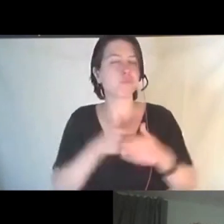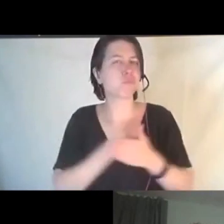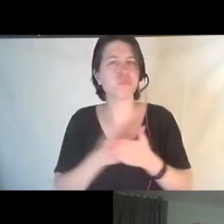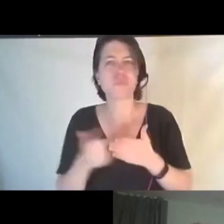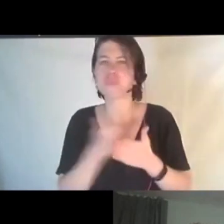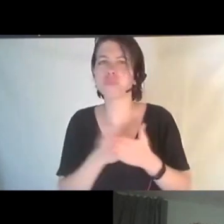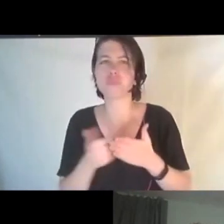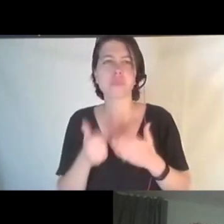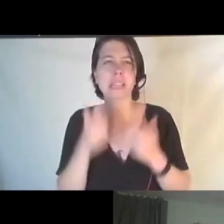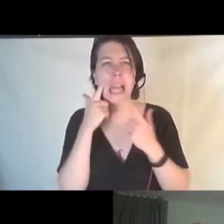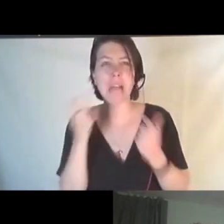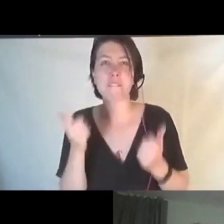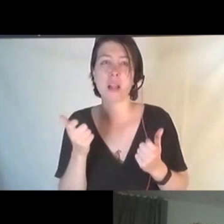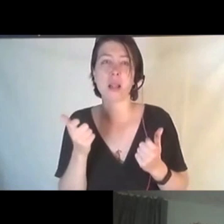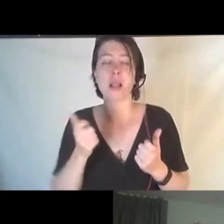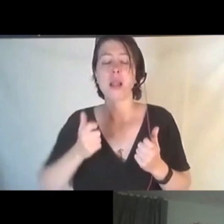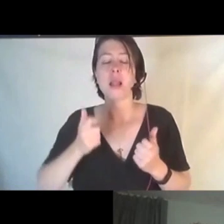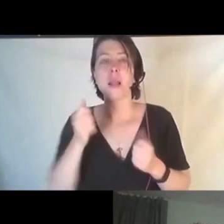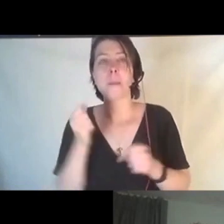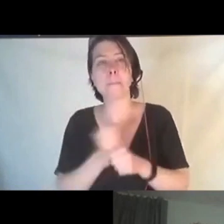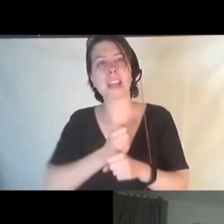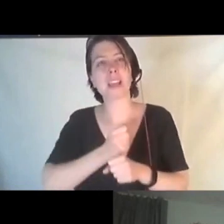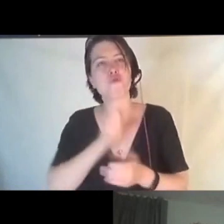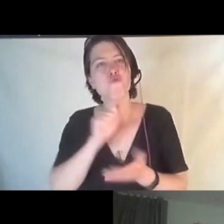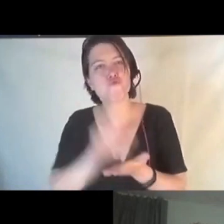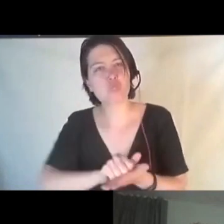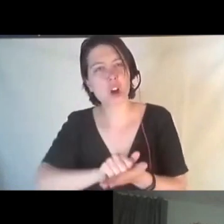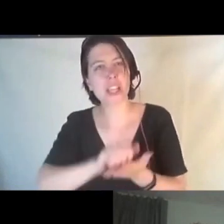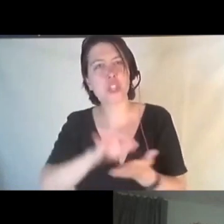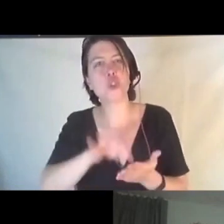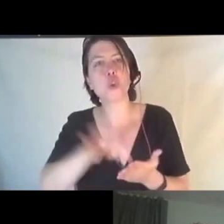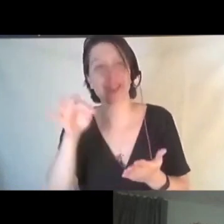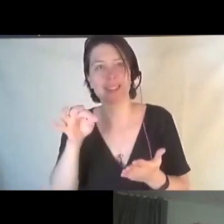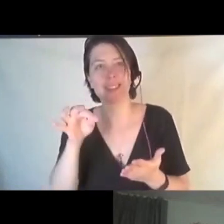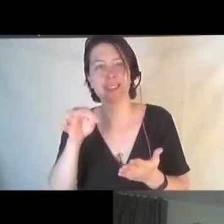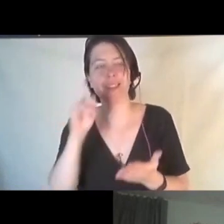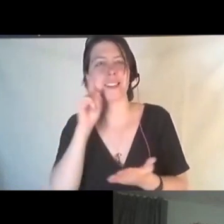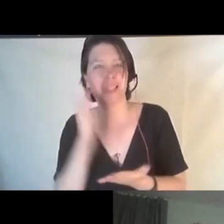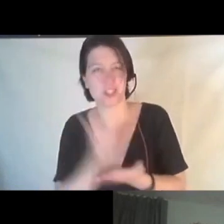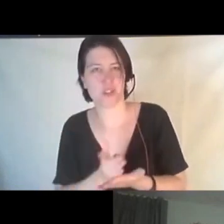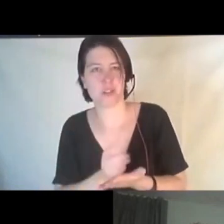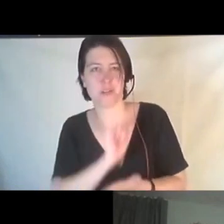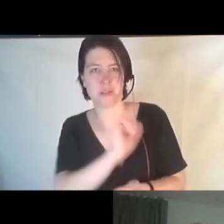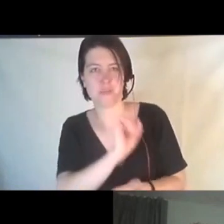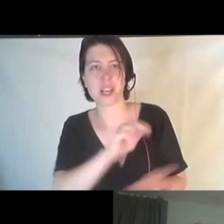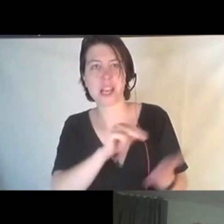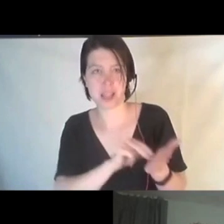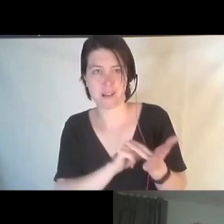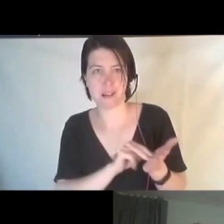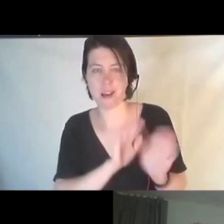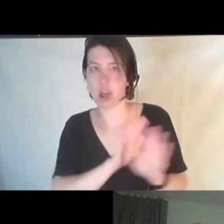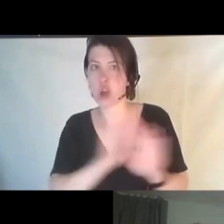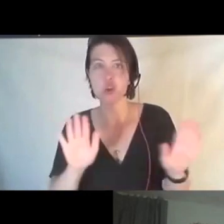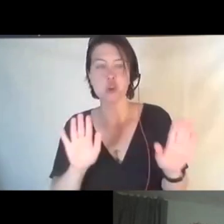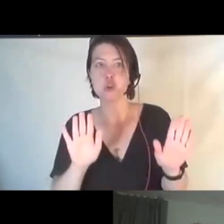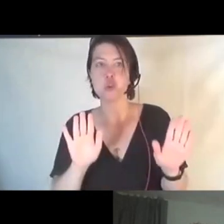the right moves for Nena, which is why we're always very keen that she's not being sort of you know, used as a